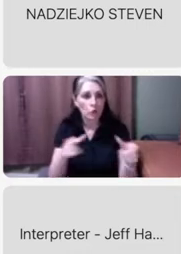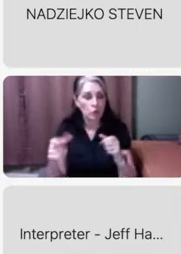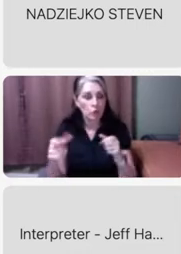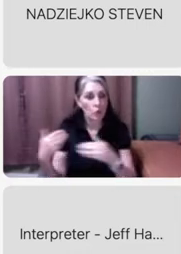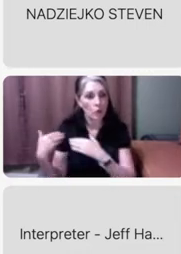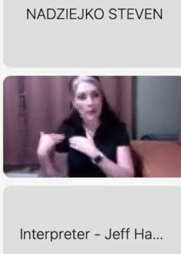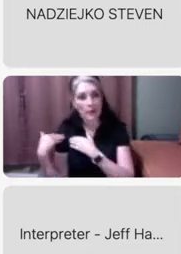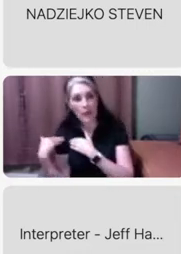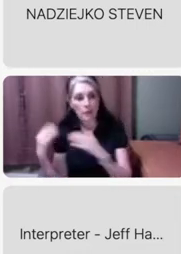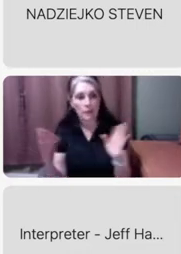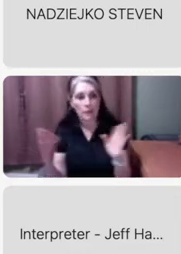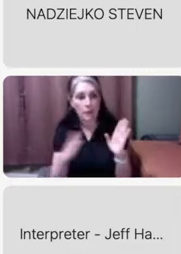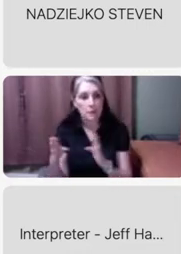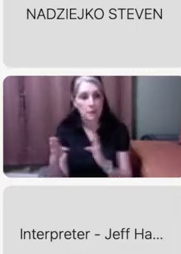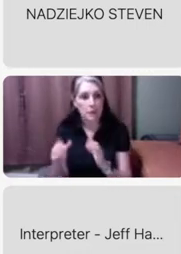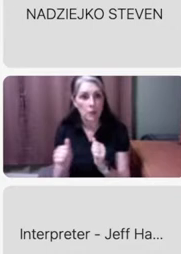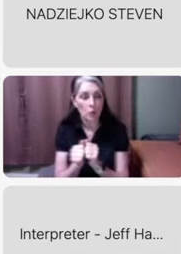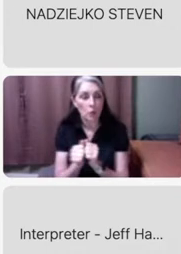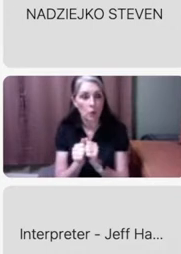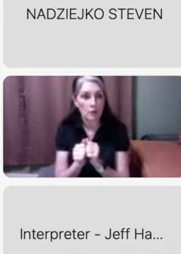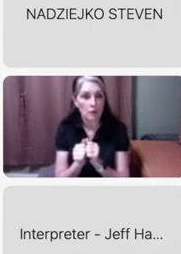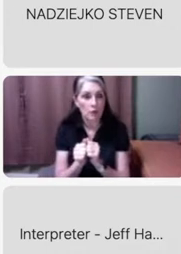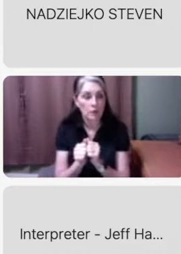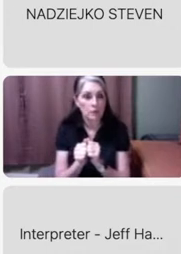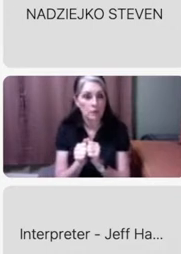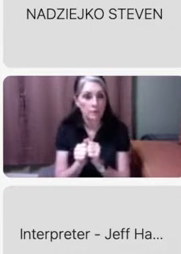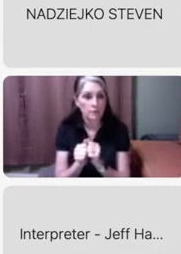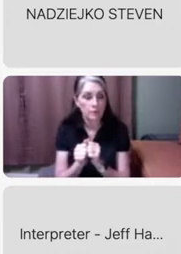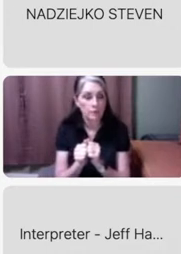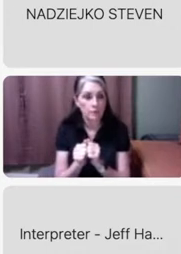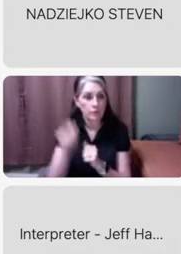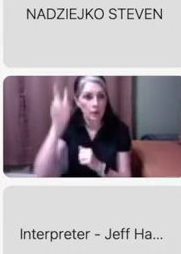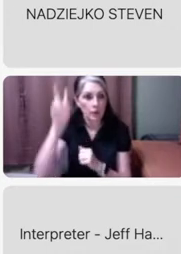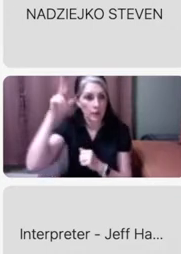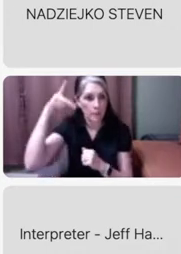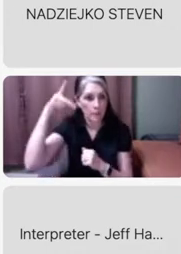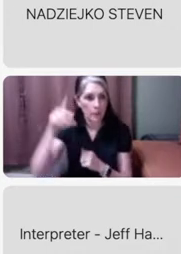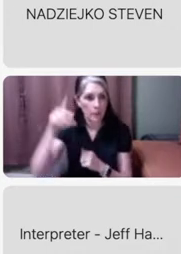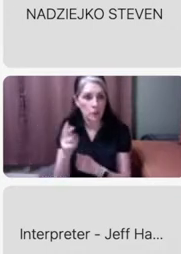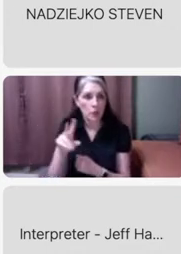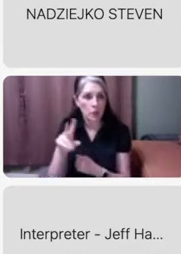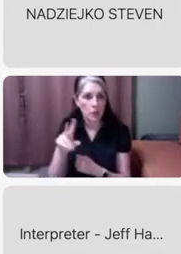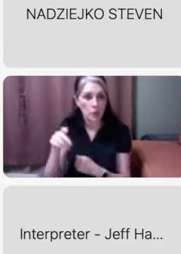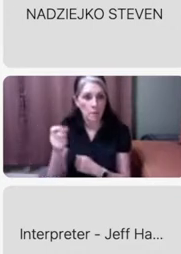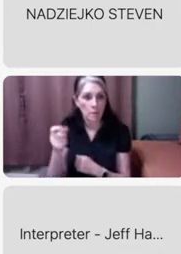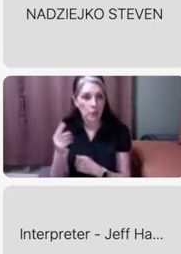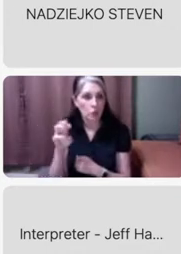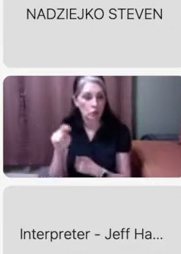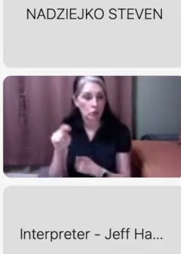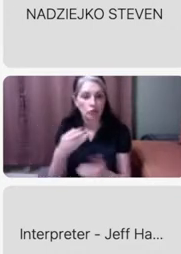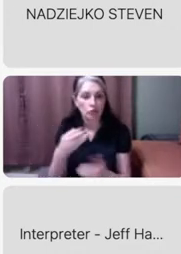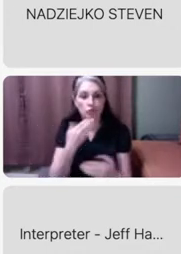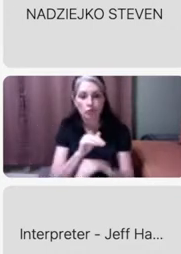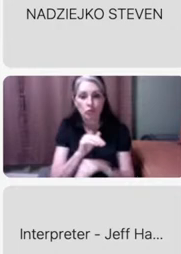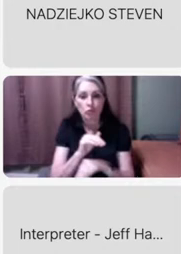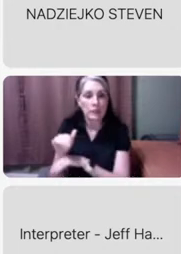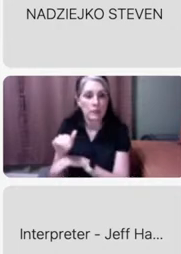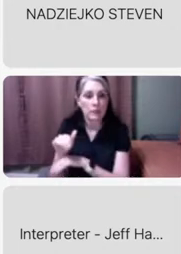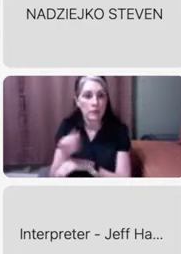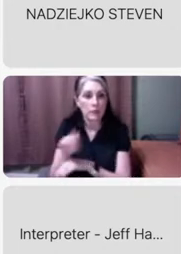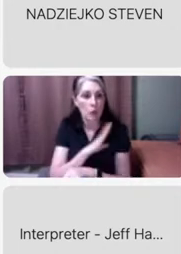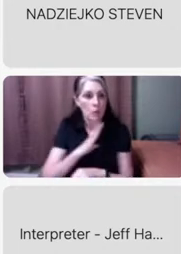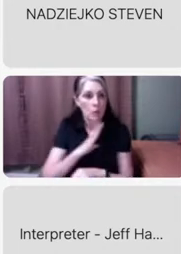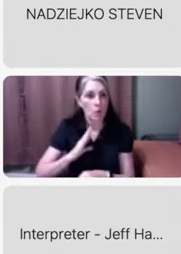assistant superintendent dr peterson good evening board president flores board members superintendent dr miranda